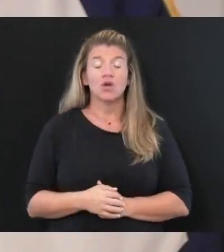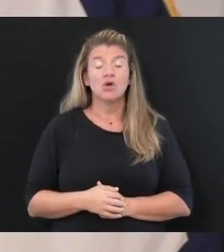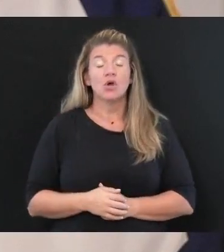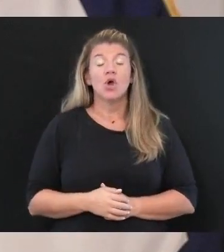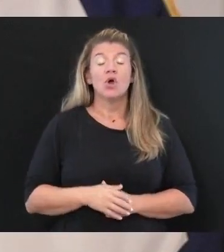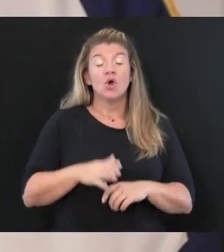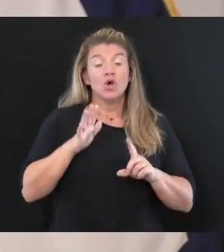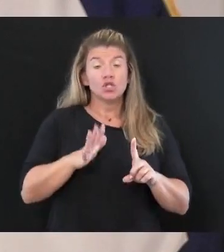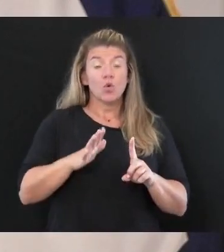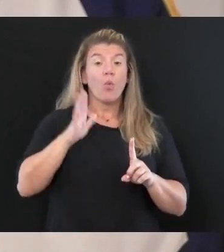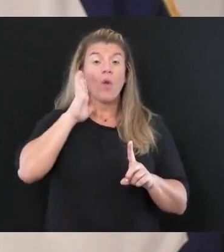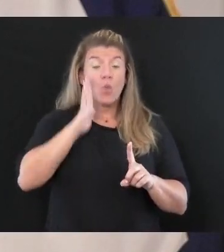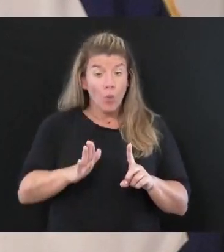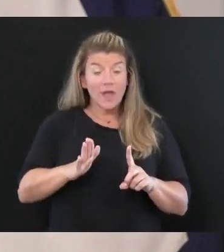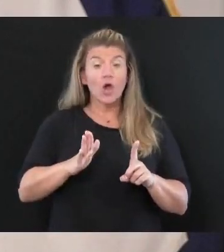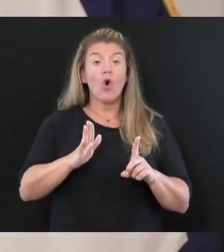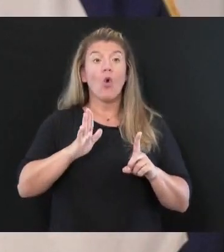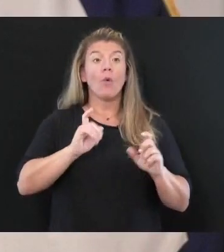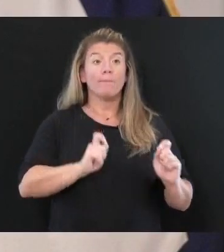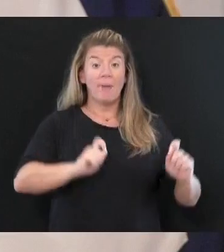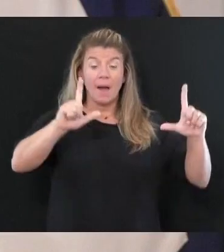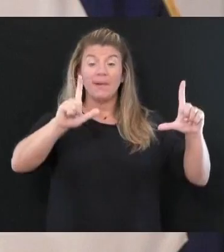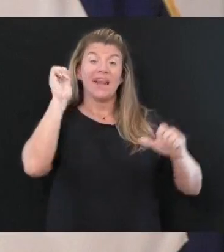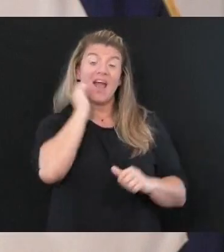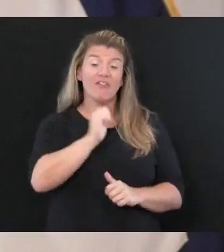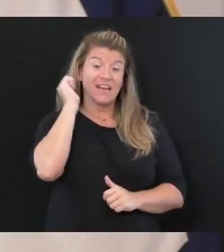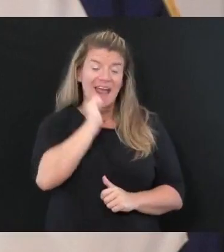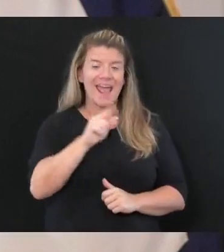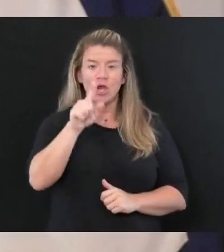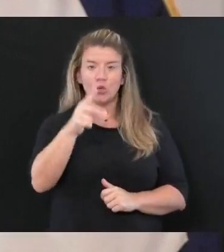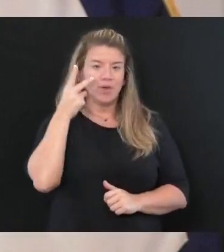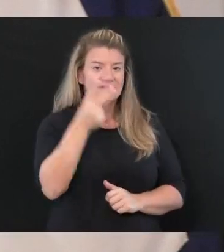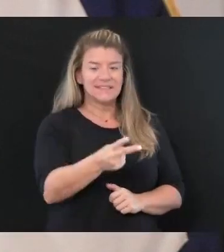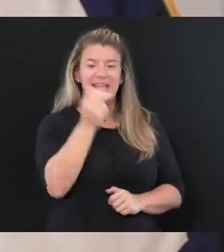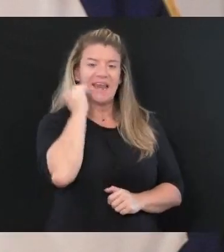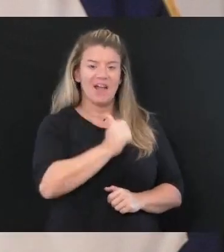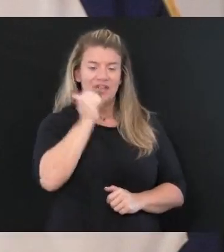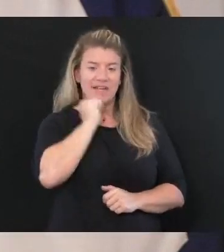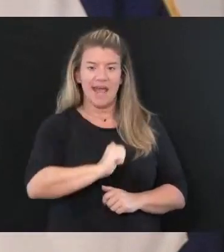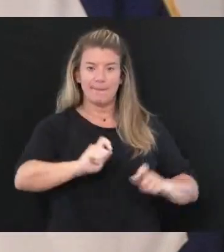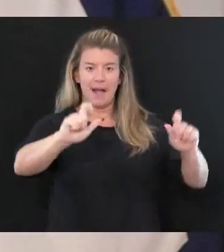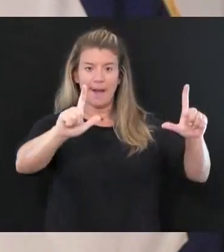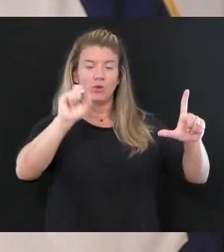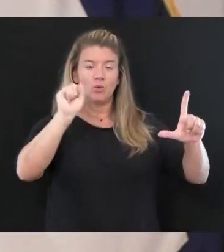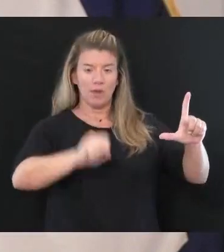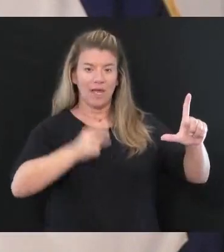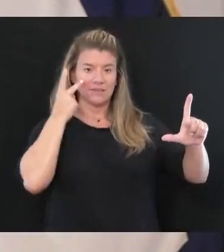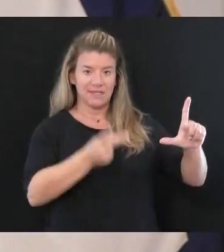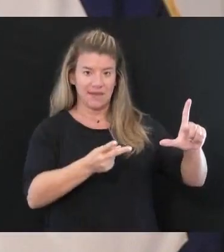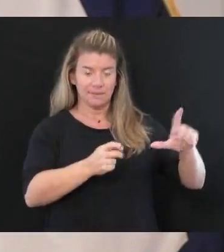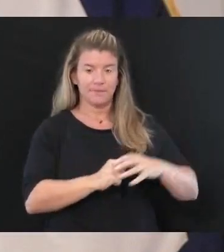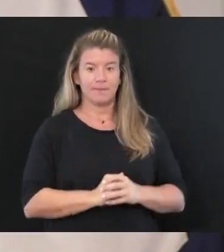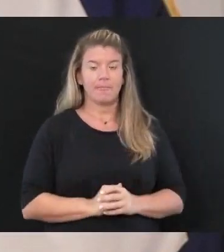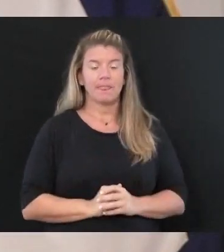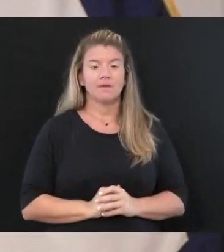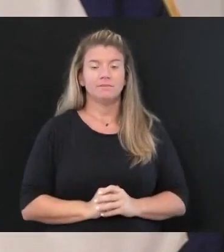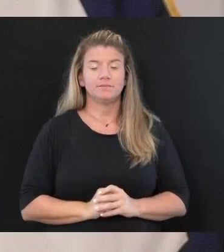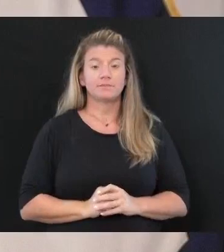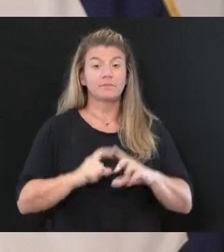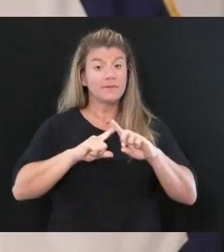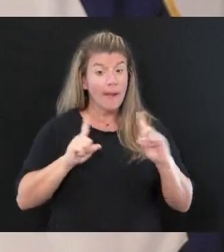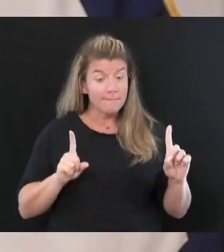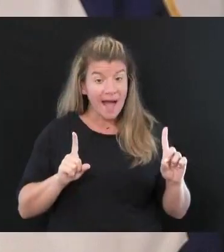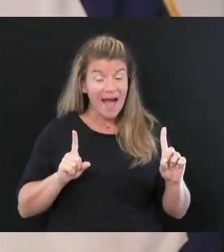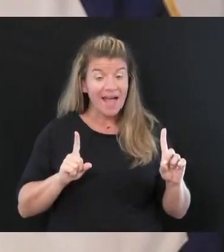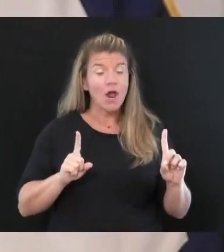be updating daily, and everybody will be able to see it. But we will also do